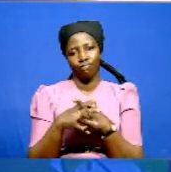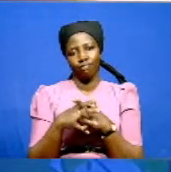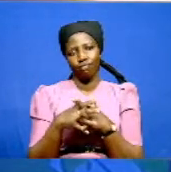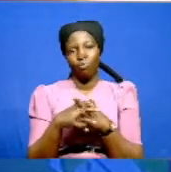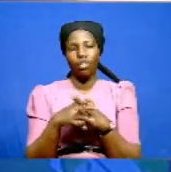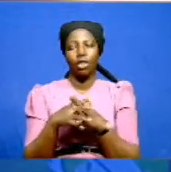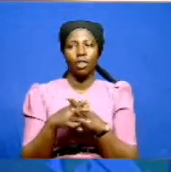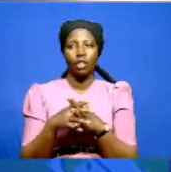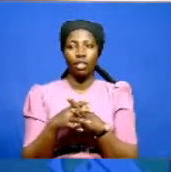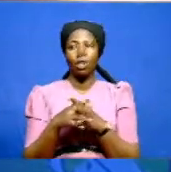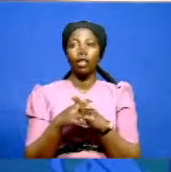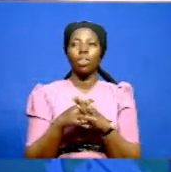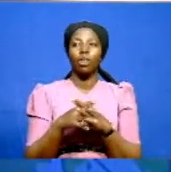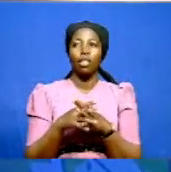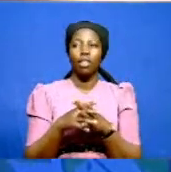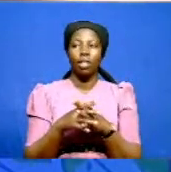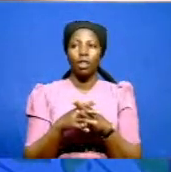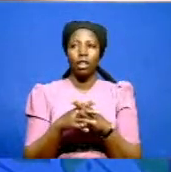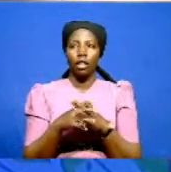and